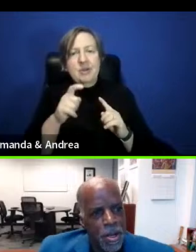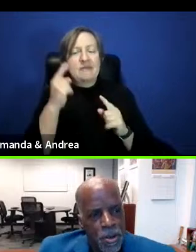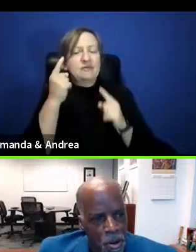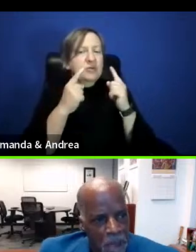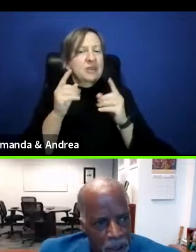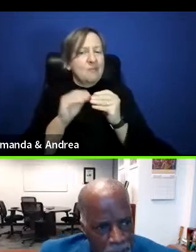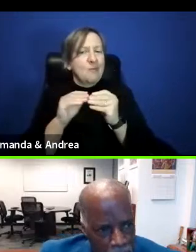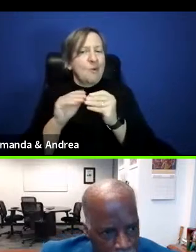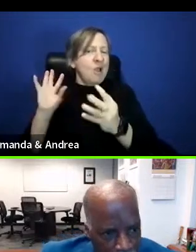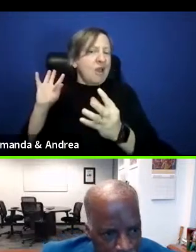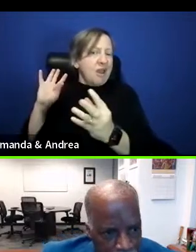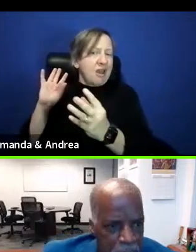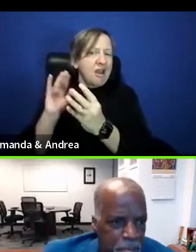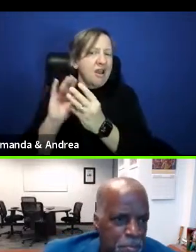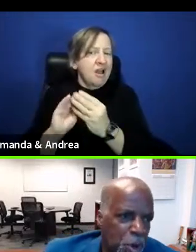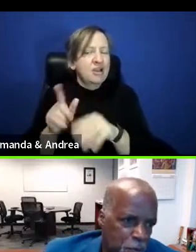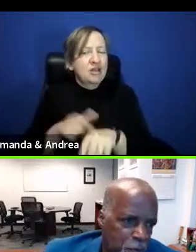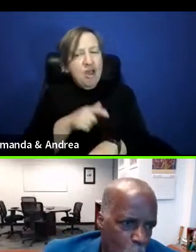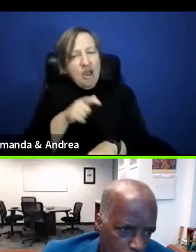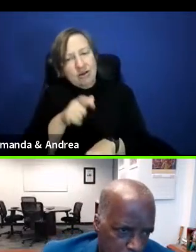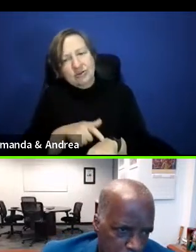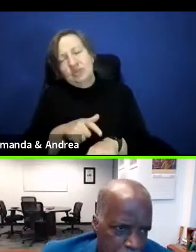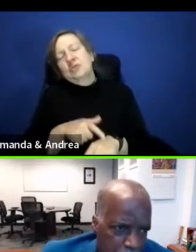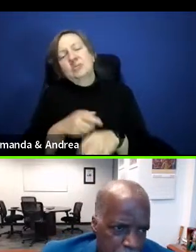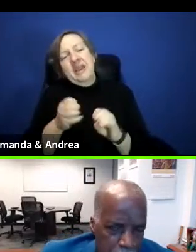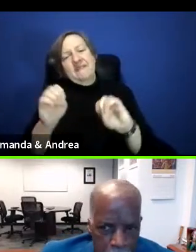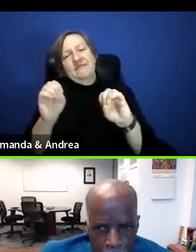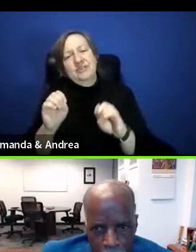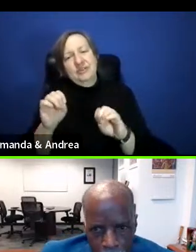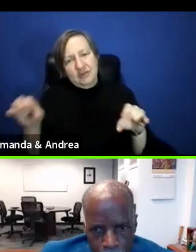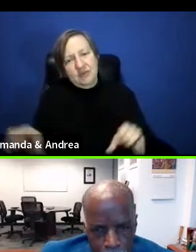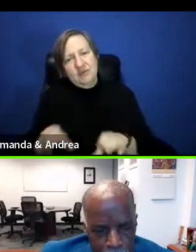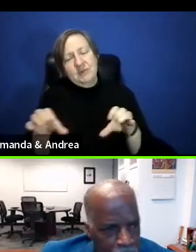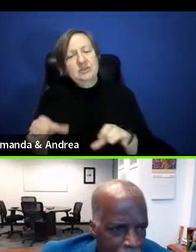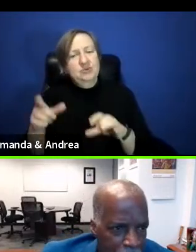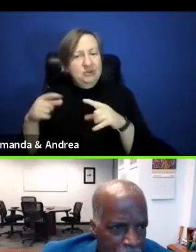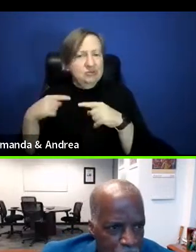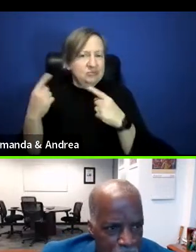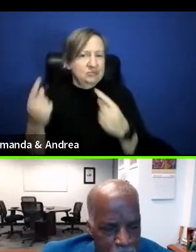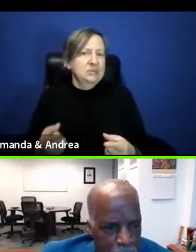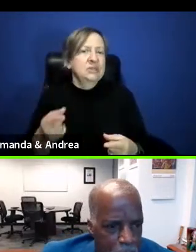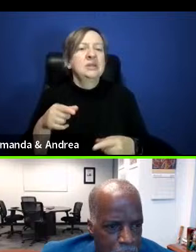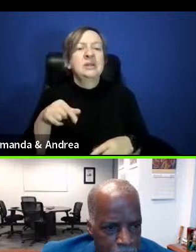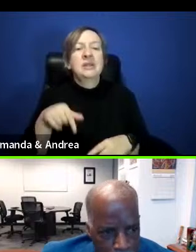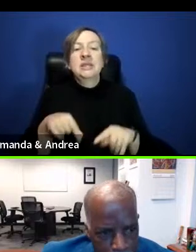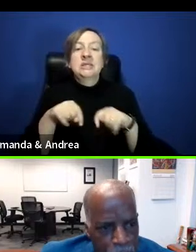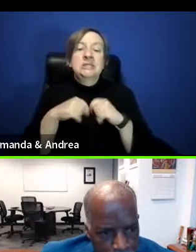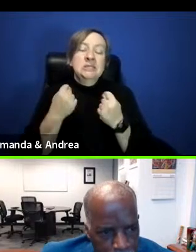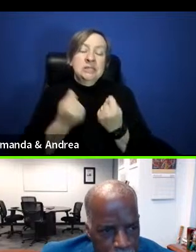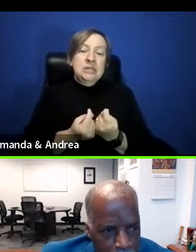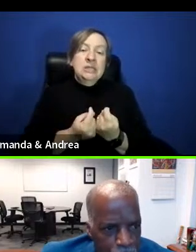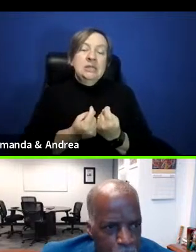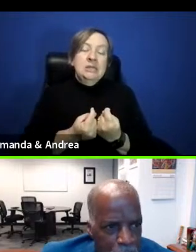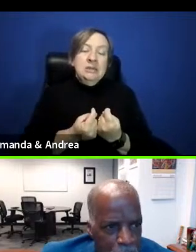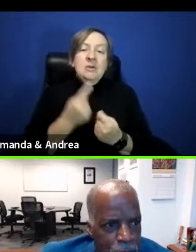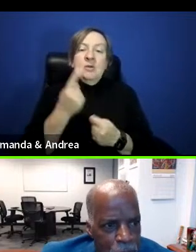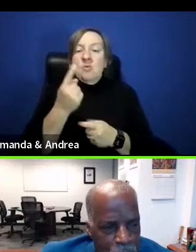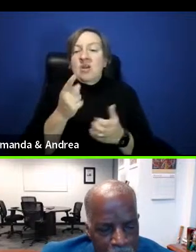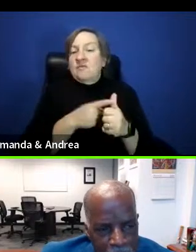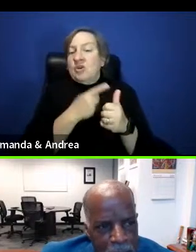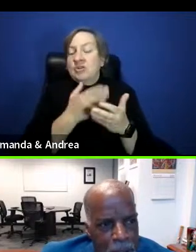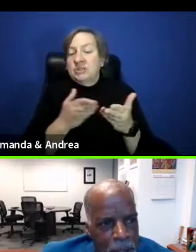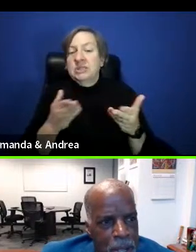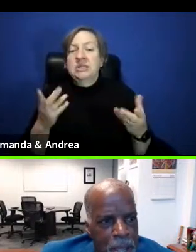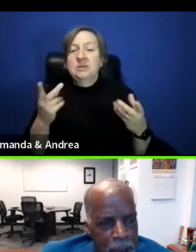longer term efforts that have been put forward. This team has been, one of the first things we did